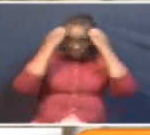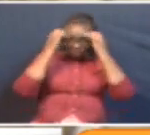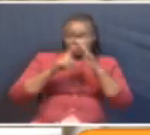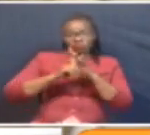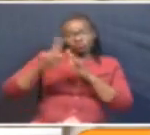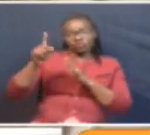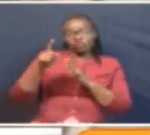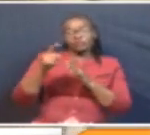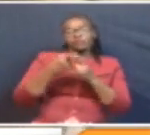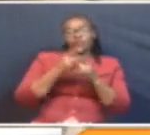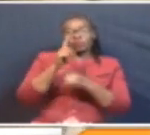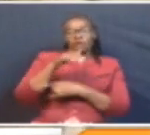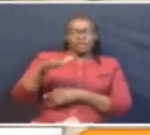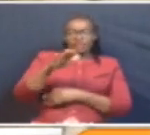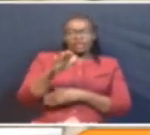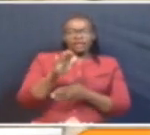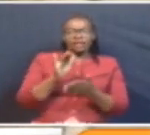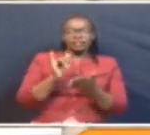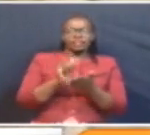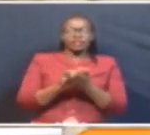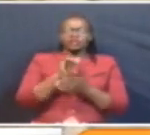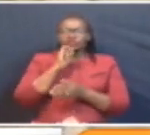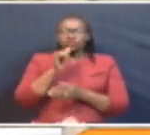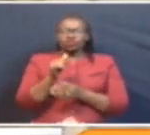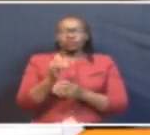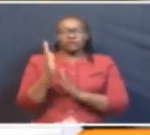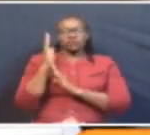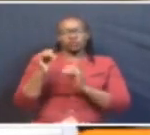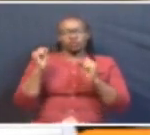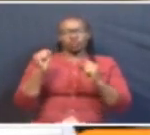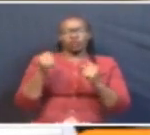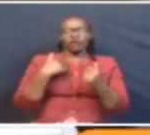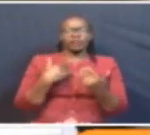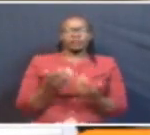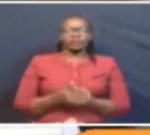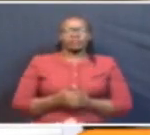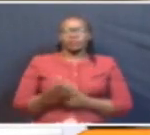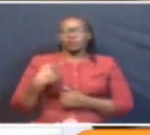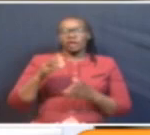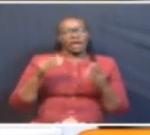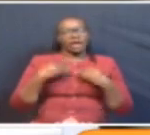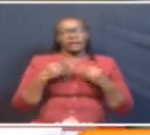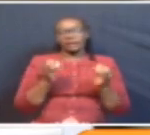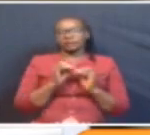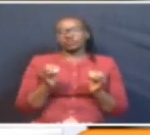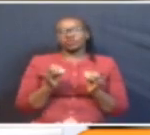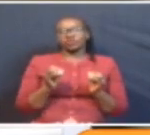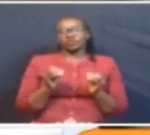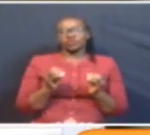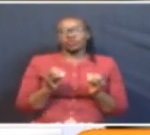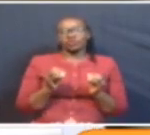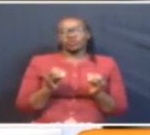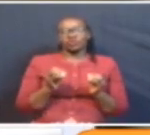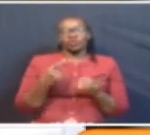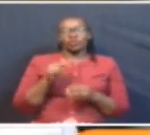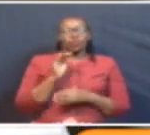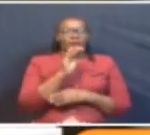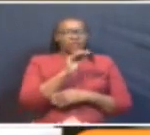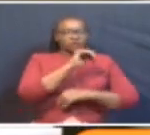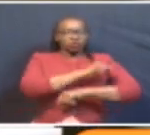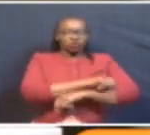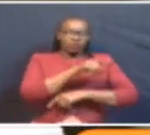not adequately covered with the CCTV. We couldn't buy that. So we are requesting the school to take full